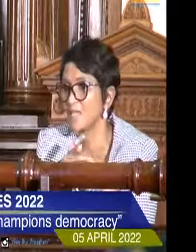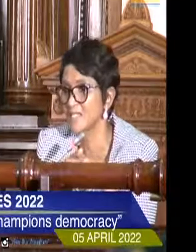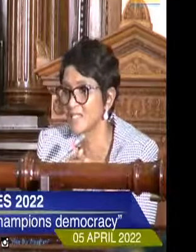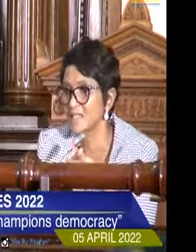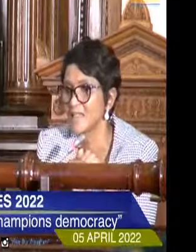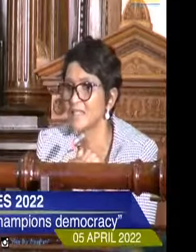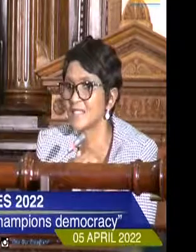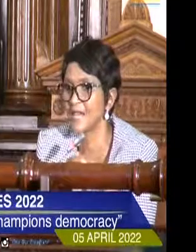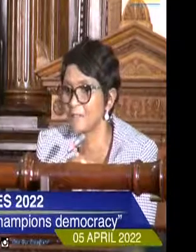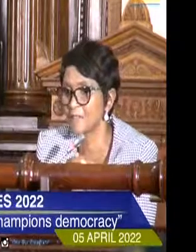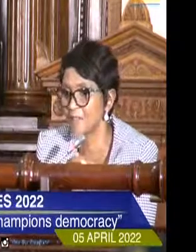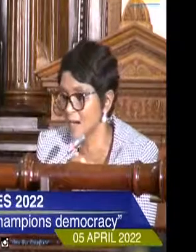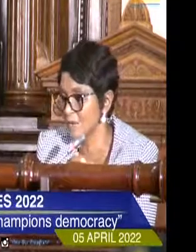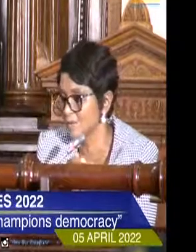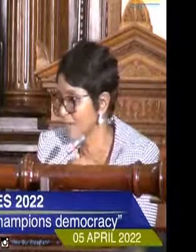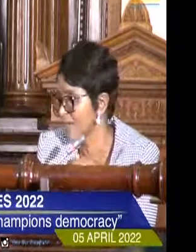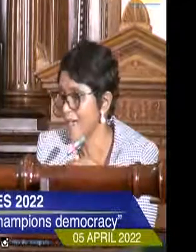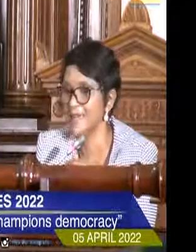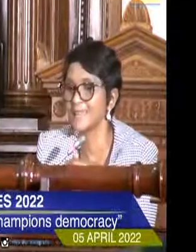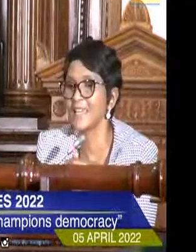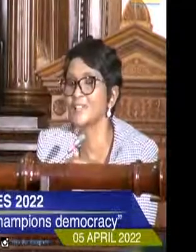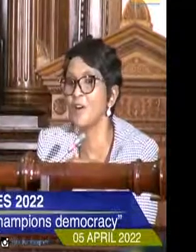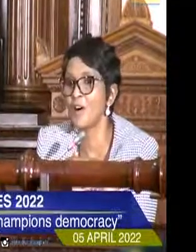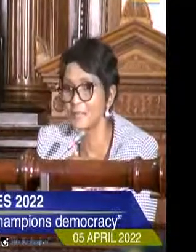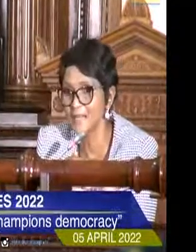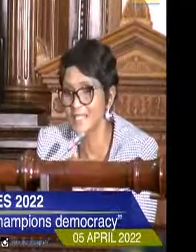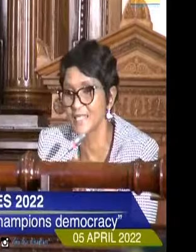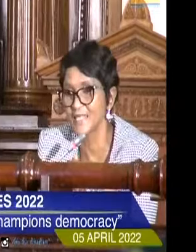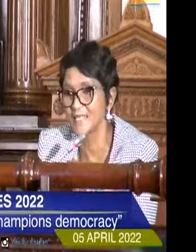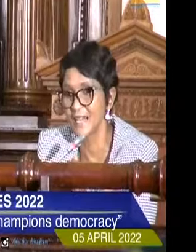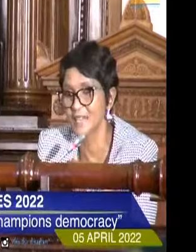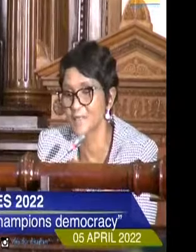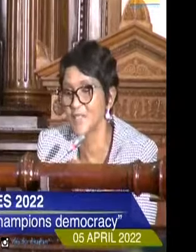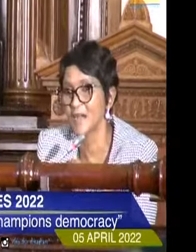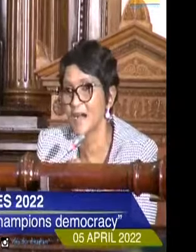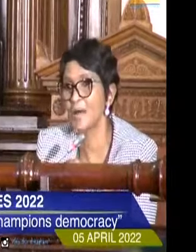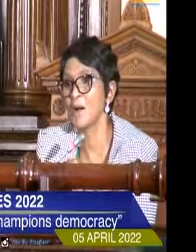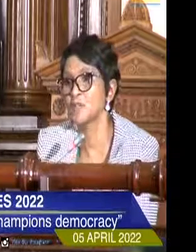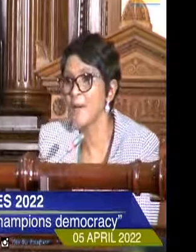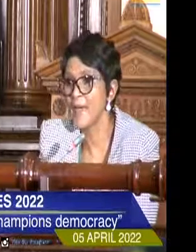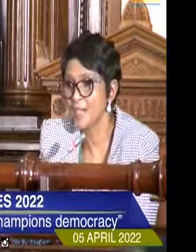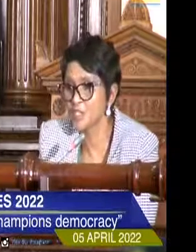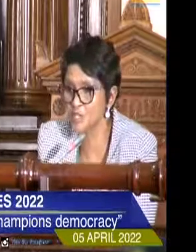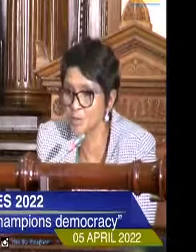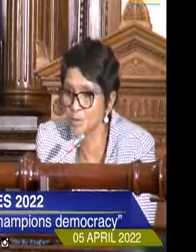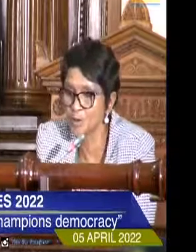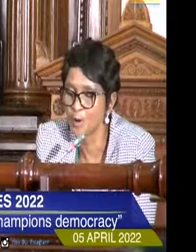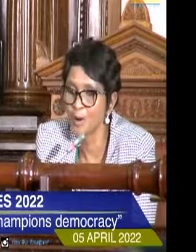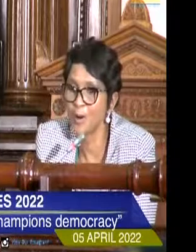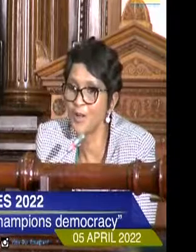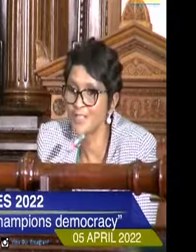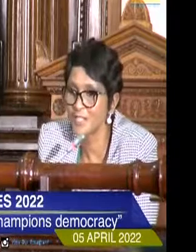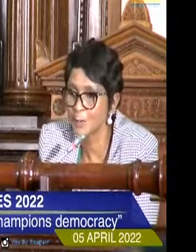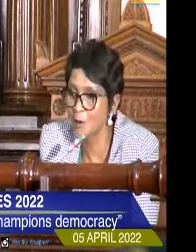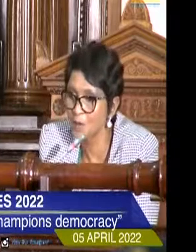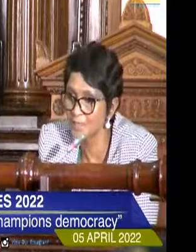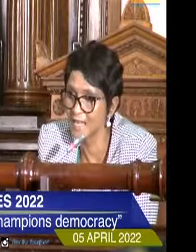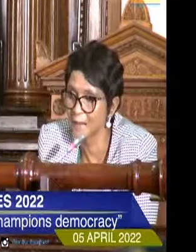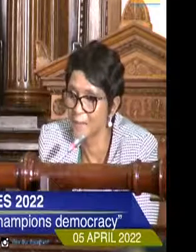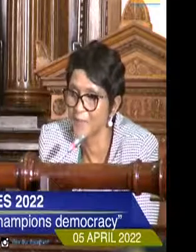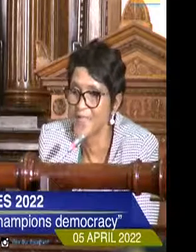just wasting the time of the House. And at all material times, I want to urge you on